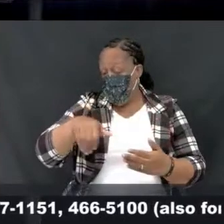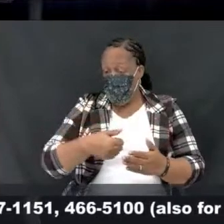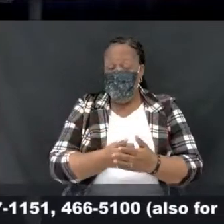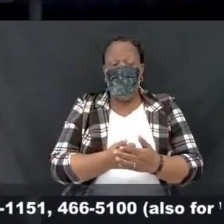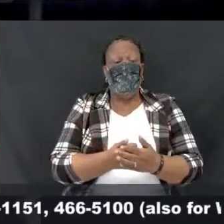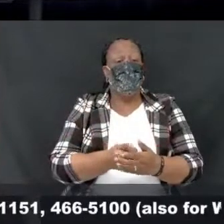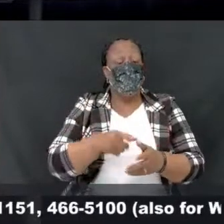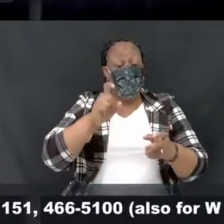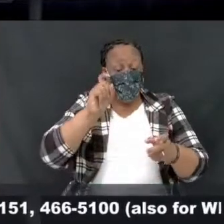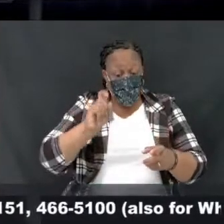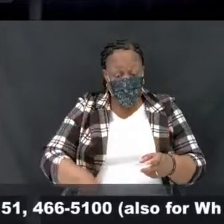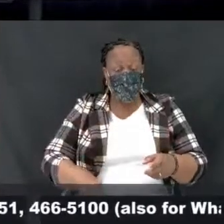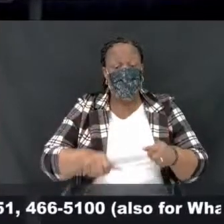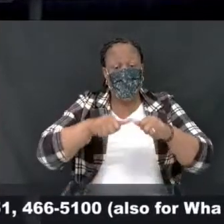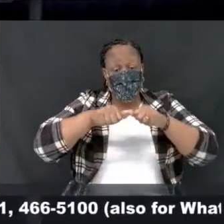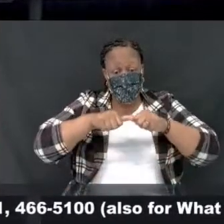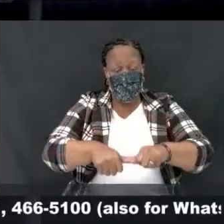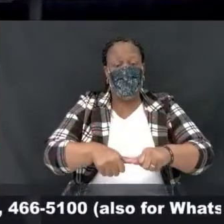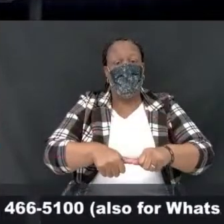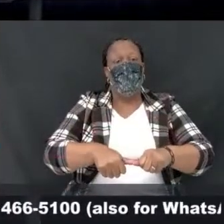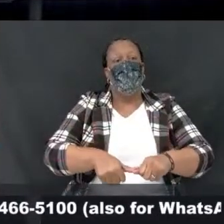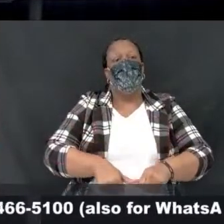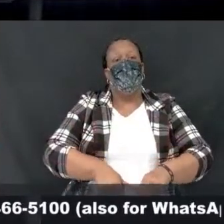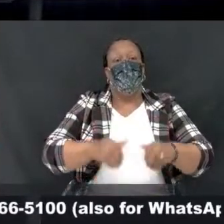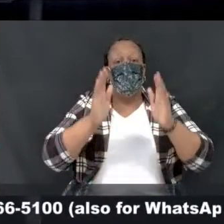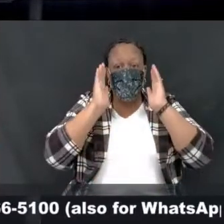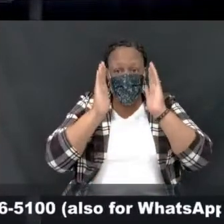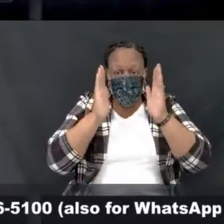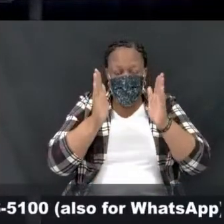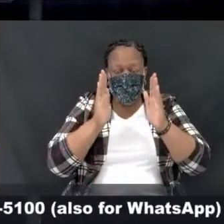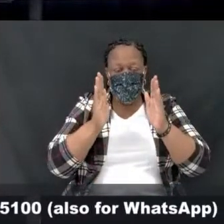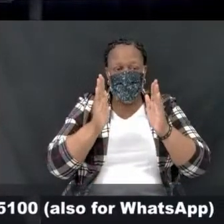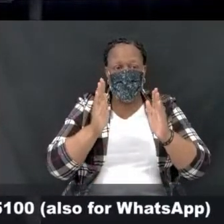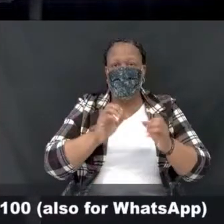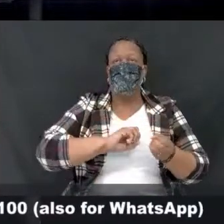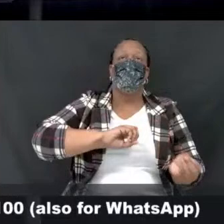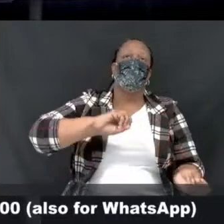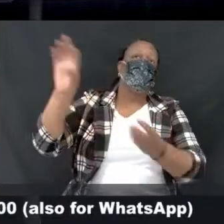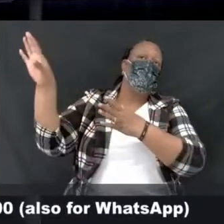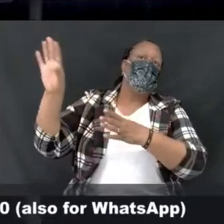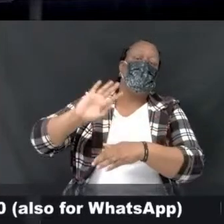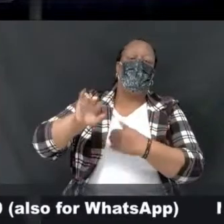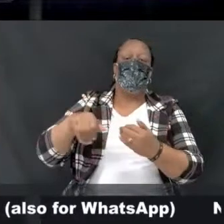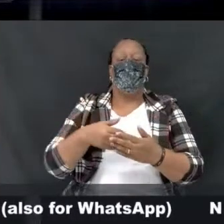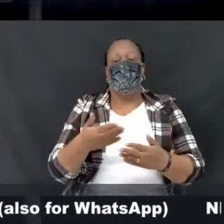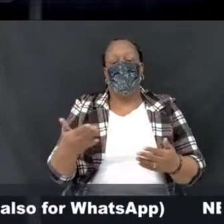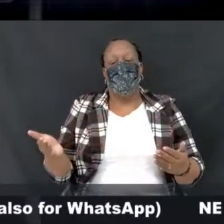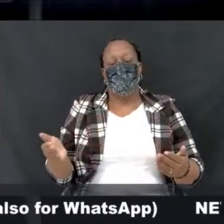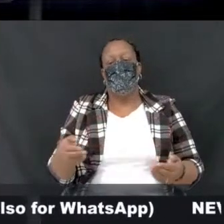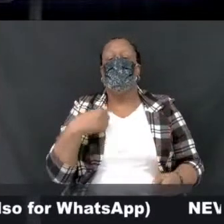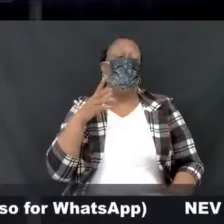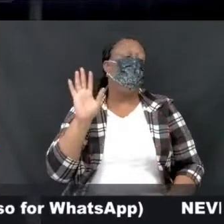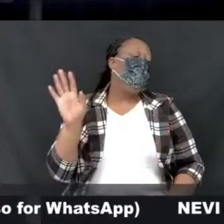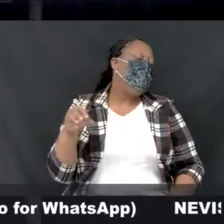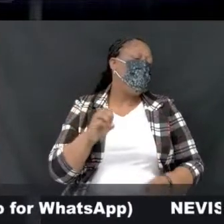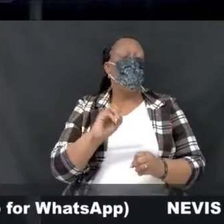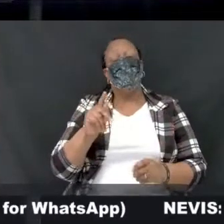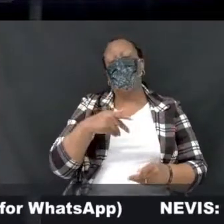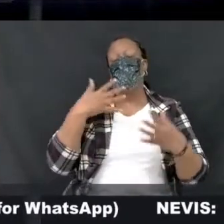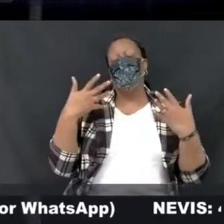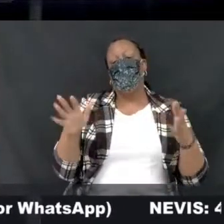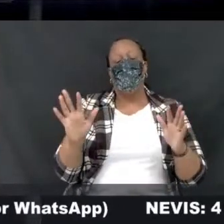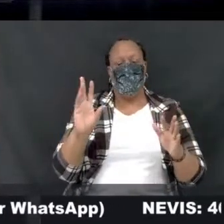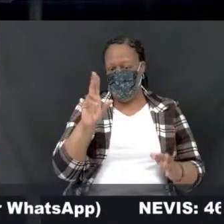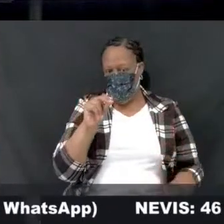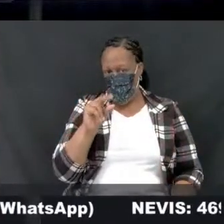throw caution to the wind as we move forward. Our high threshold of population immunity is